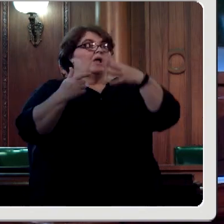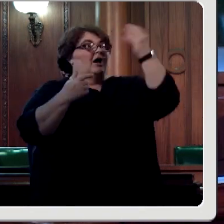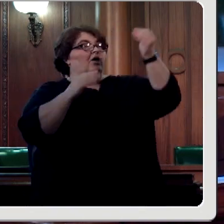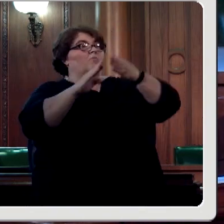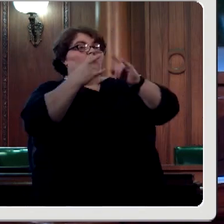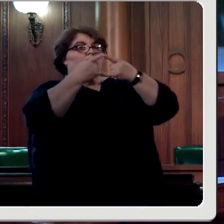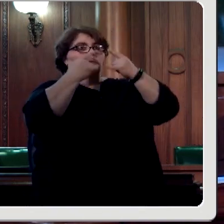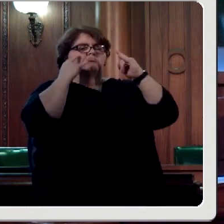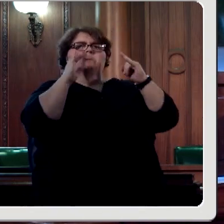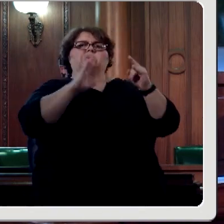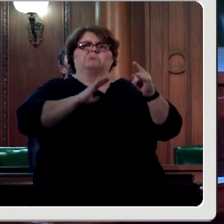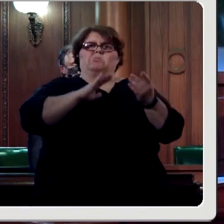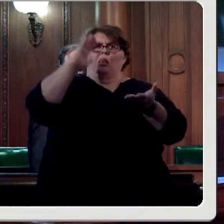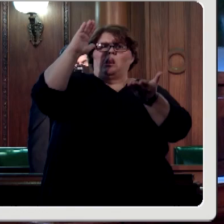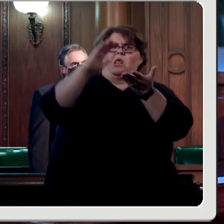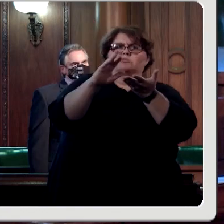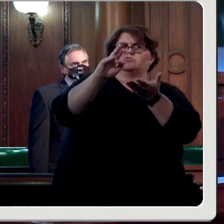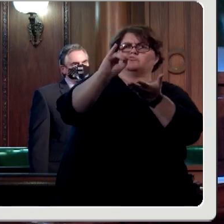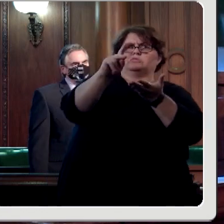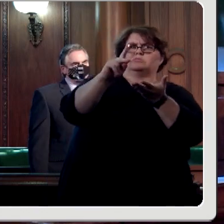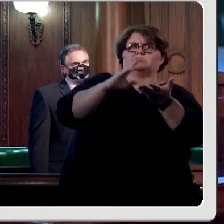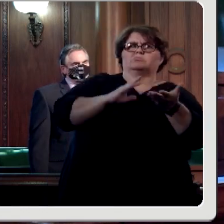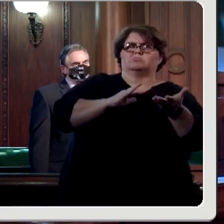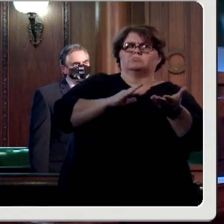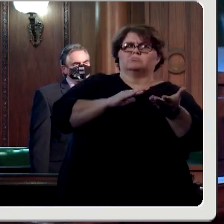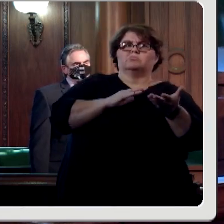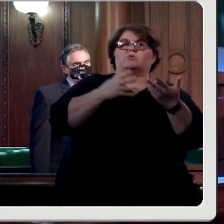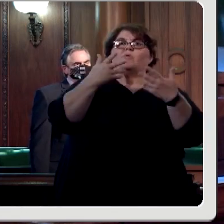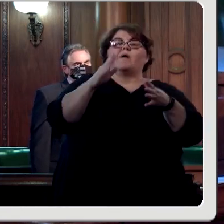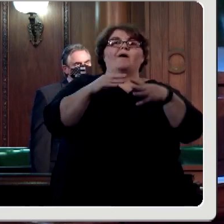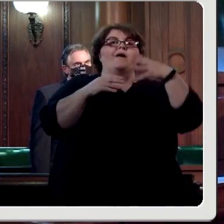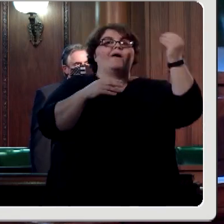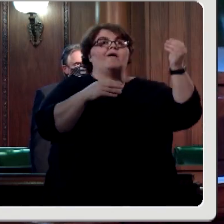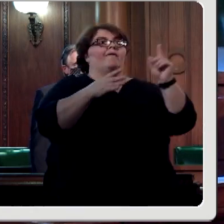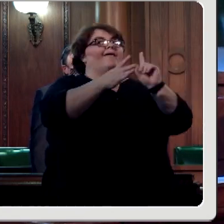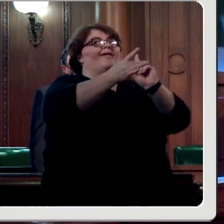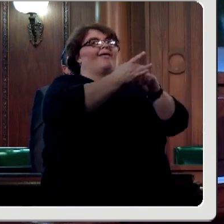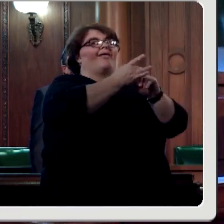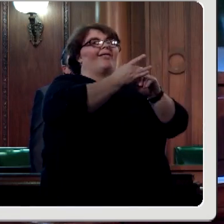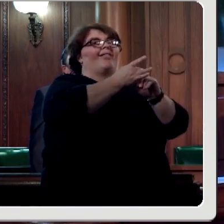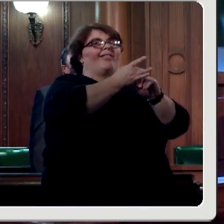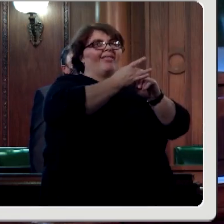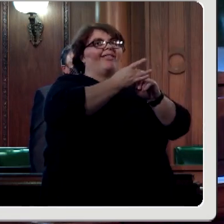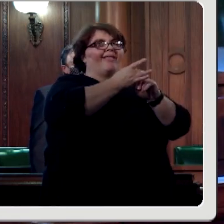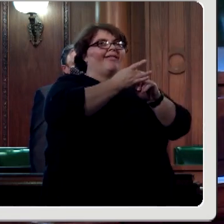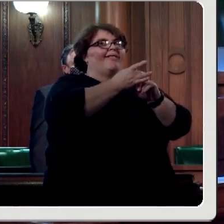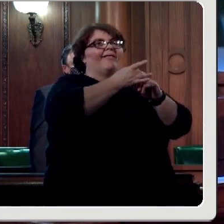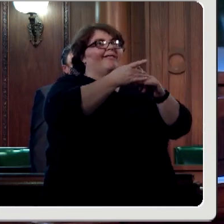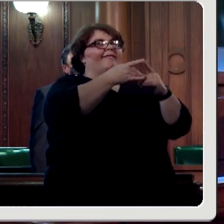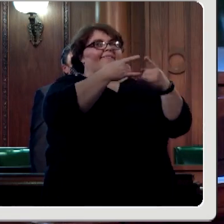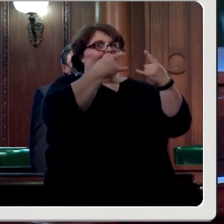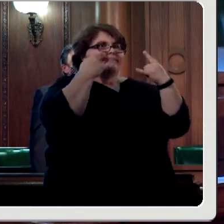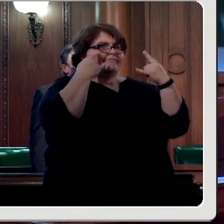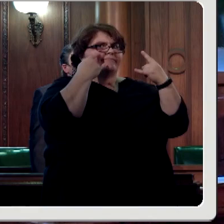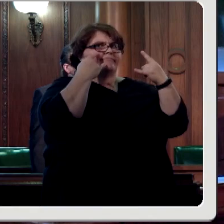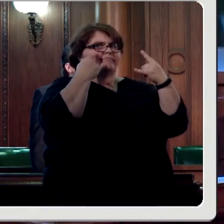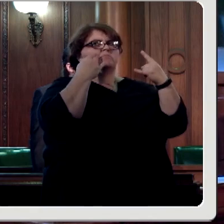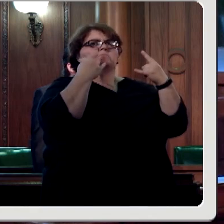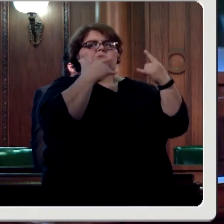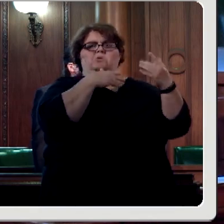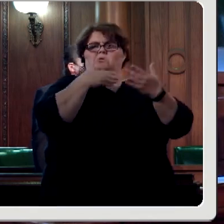our own family members. And so it's really about personal responsibility in addition. Did that answer your question? Yes, Yeah.